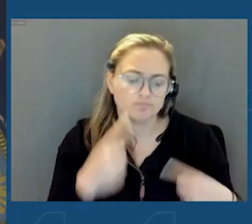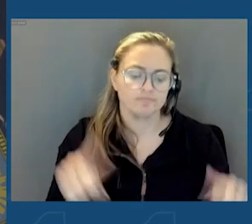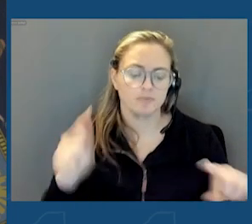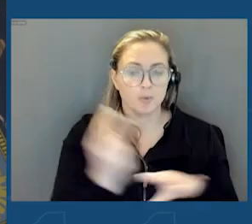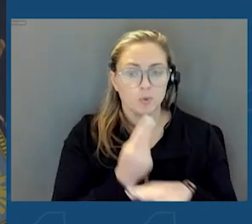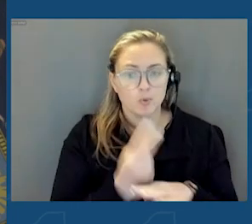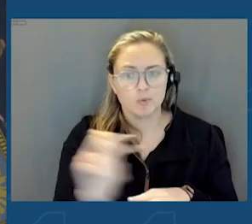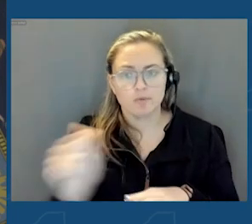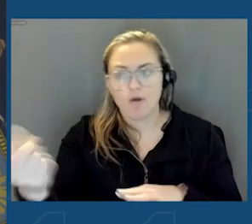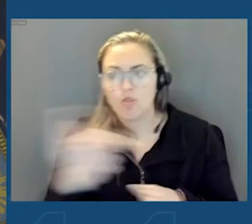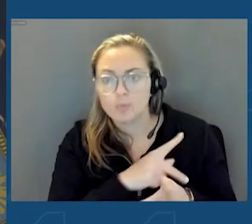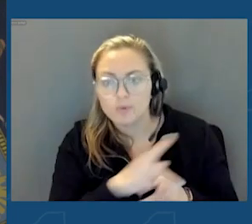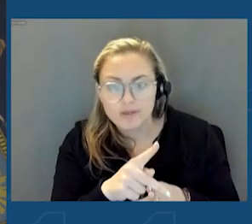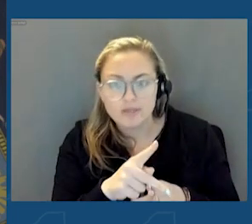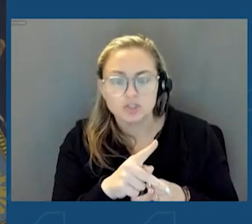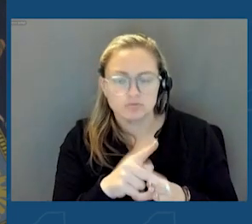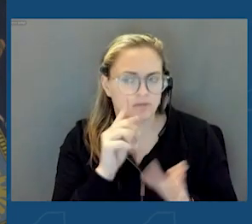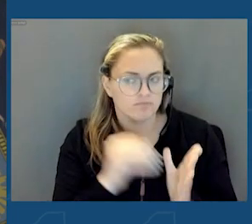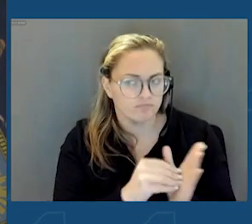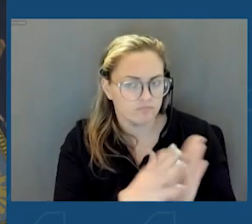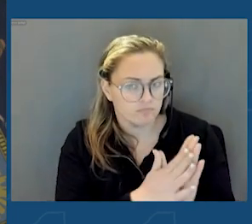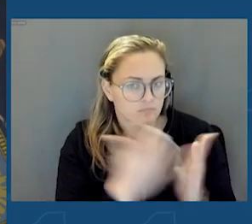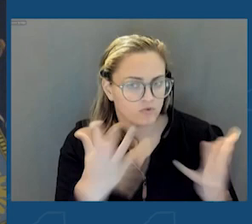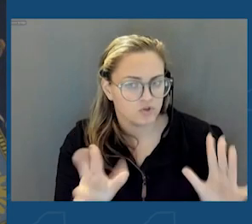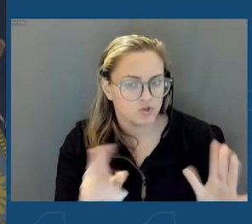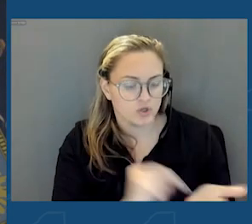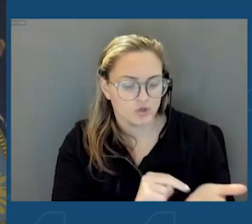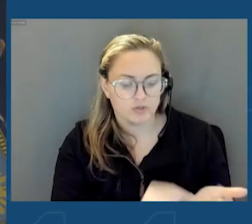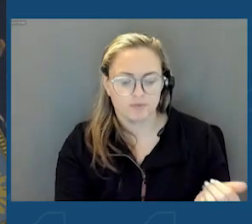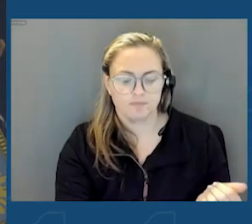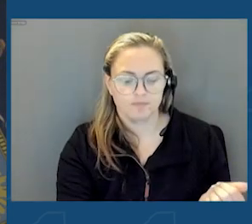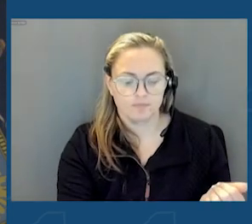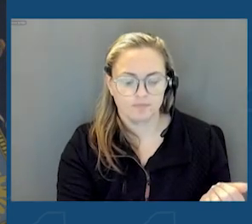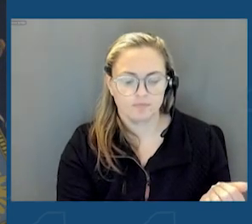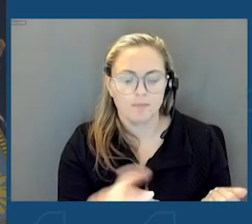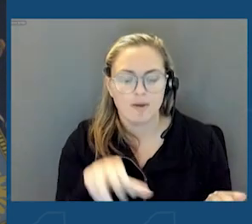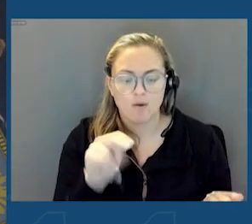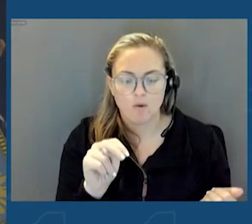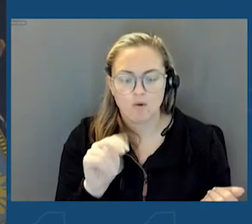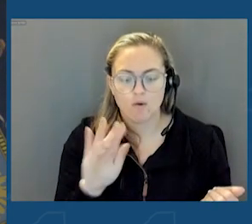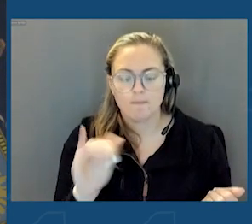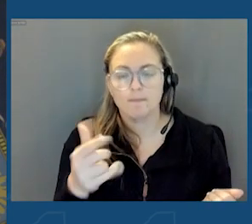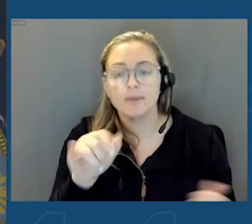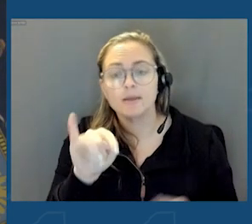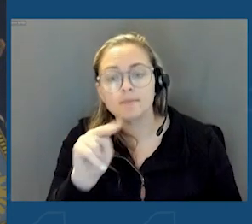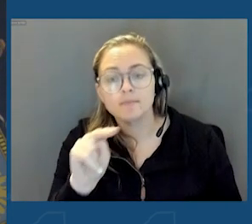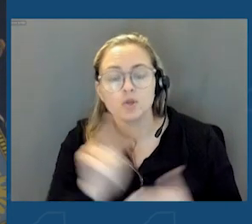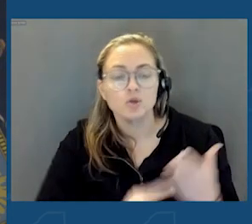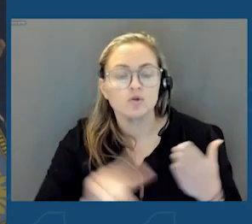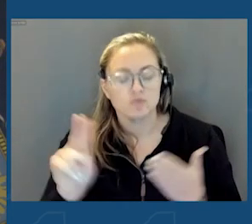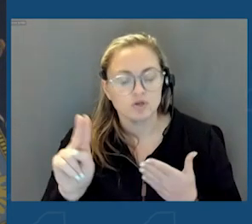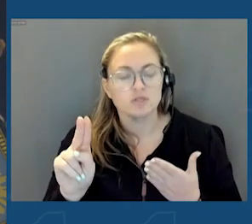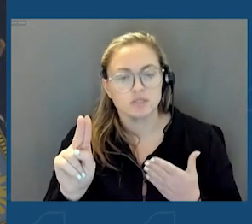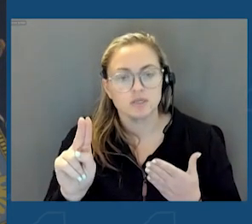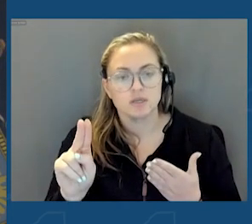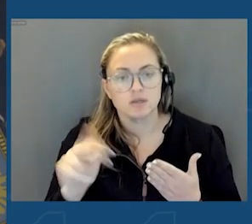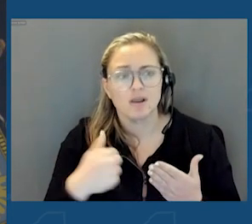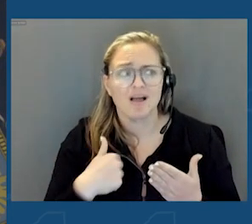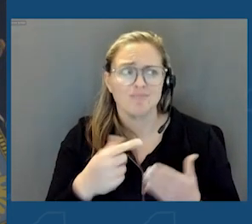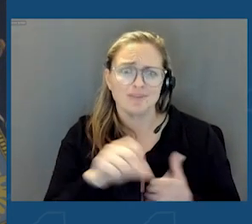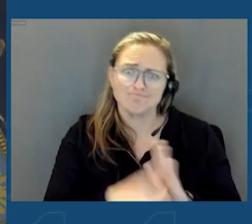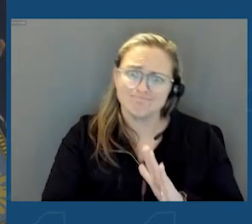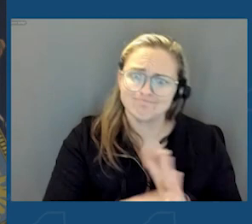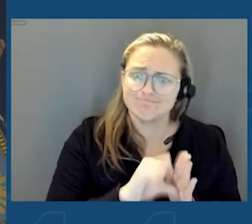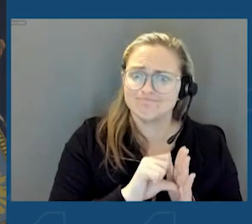other professions, as was noted, like nursing. At my own Binghamton University's Decker College of Nursing, I have been so impressed by